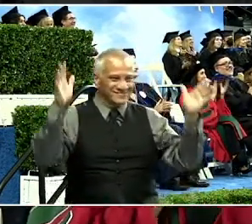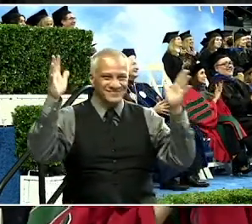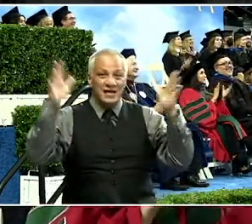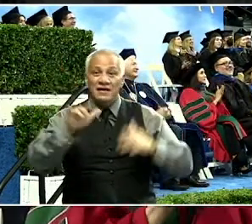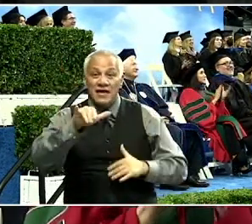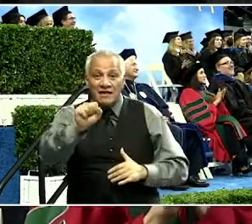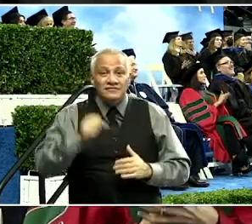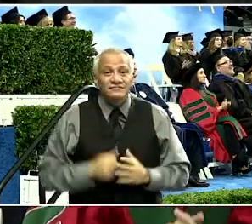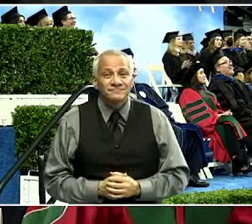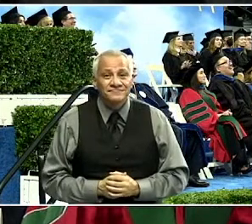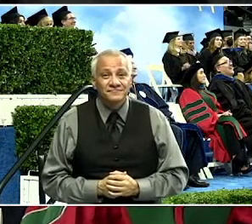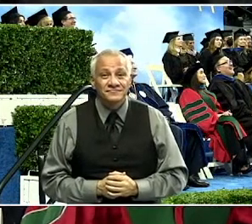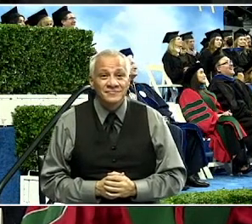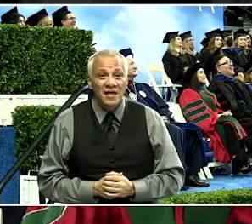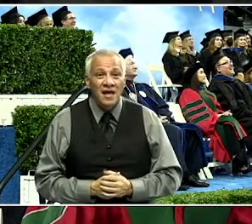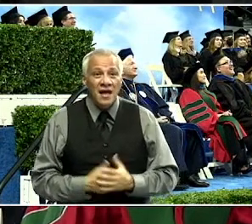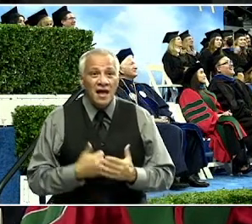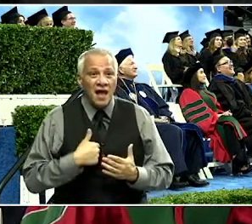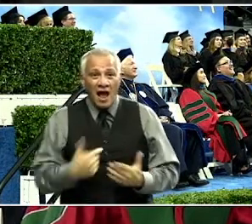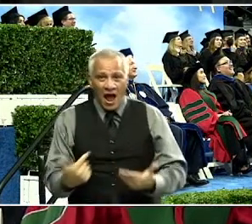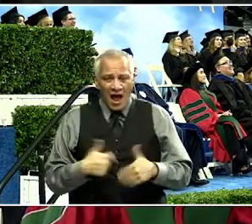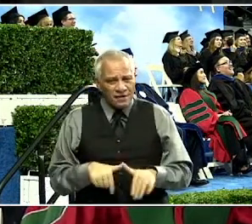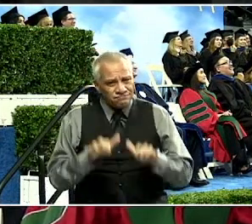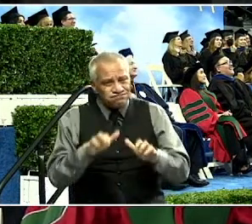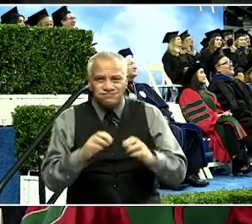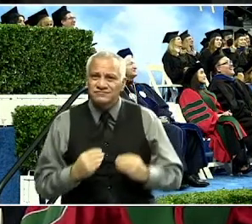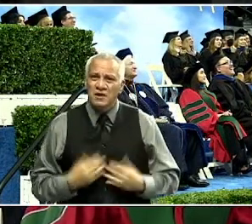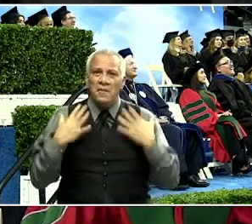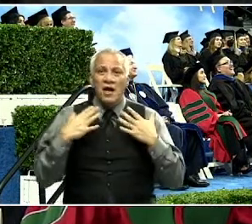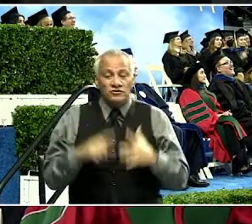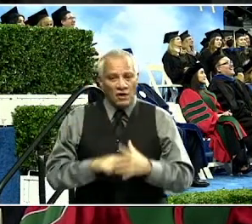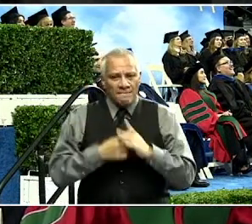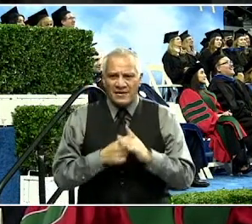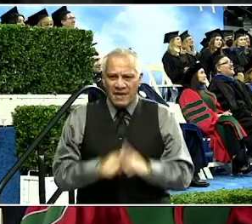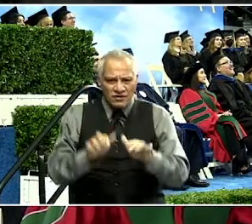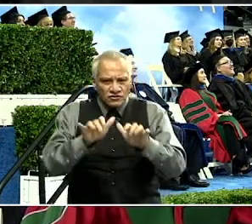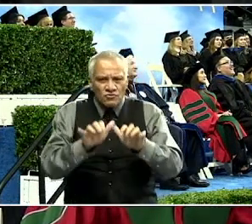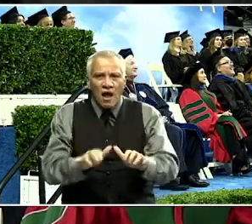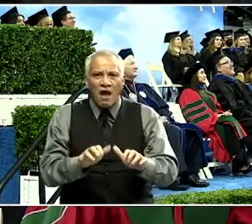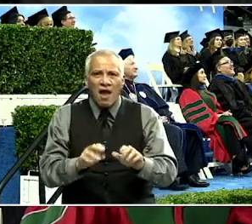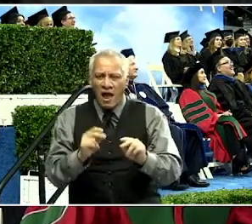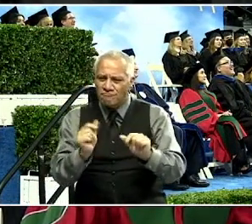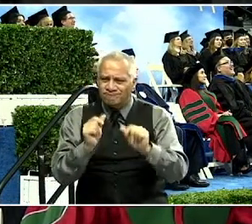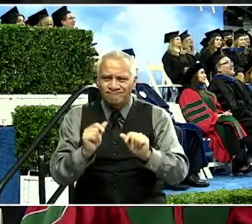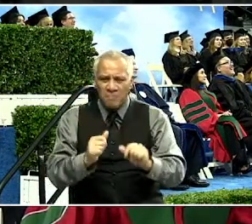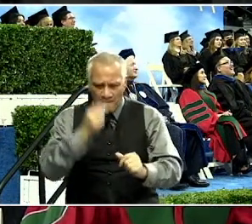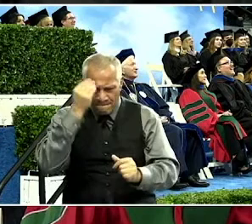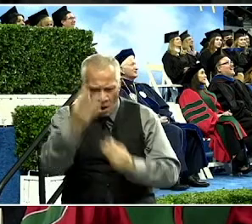Yes, I was inspired, so I began to write, and at lightning speed, with the help of